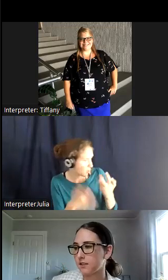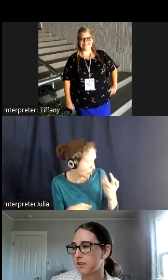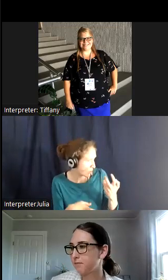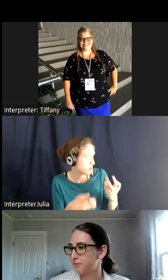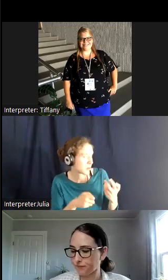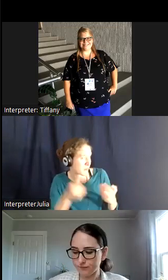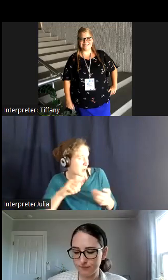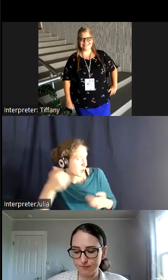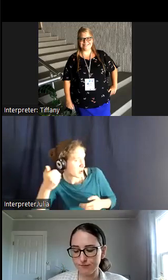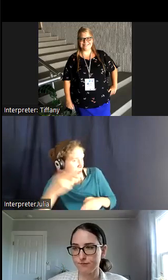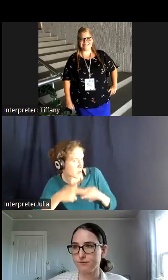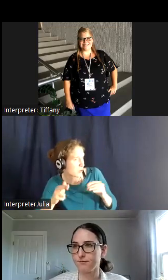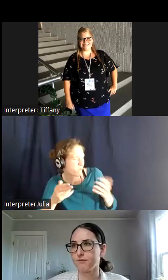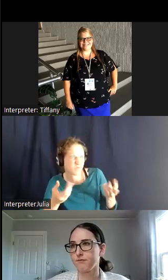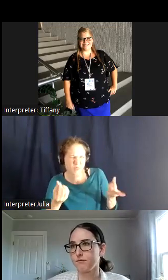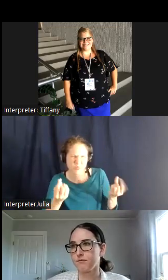in that.